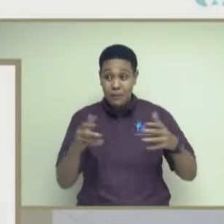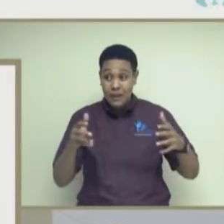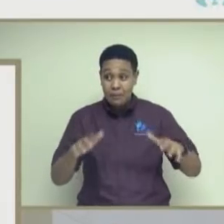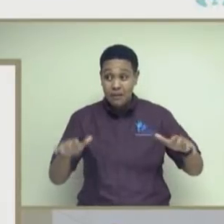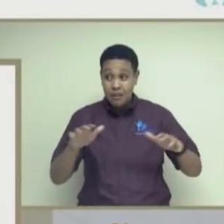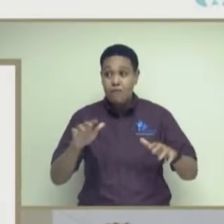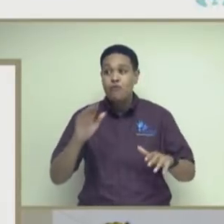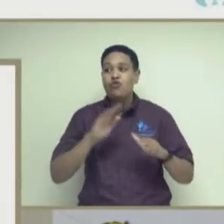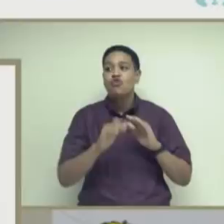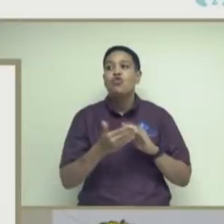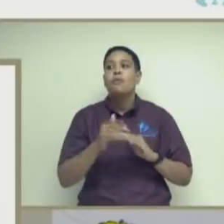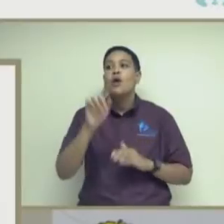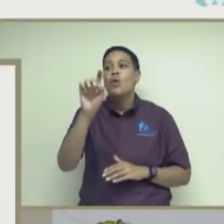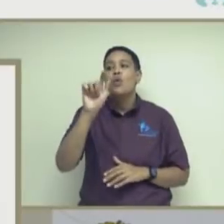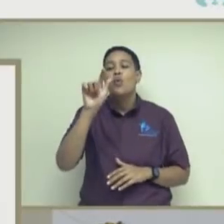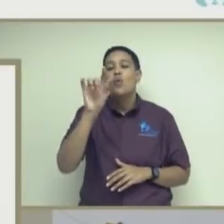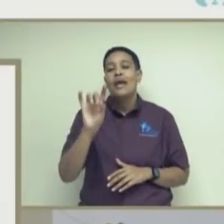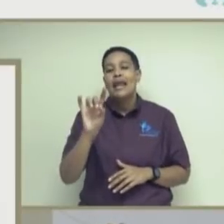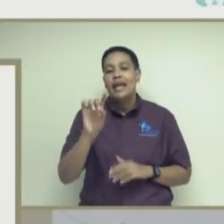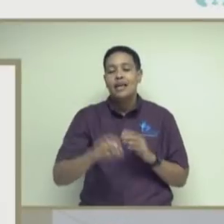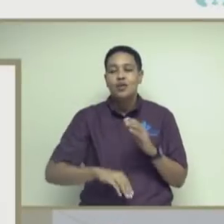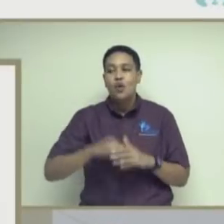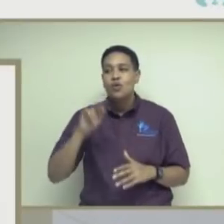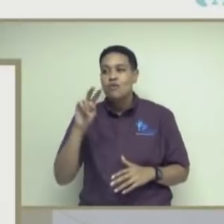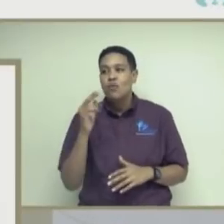was 128.